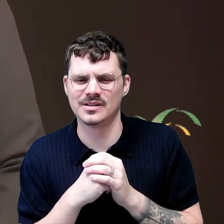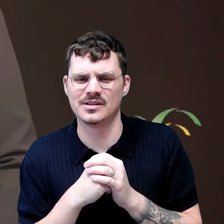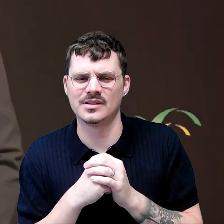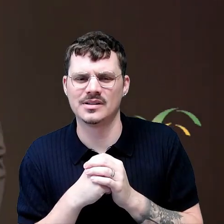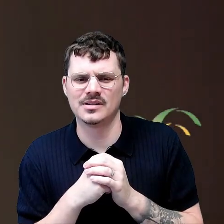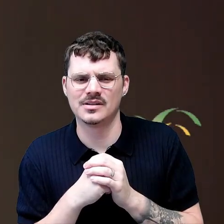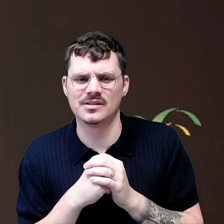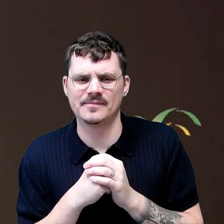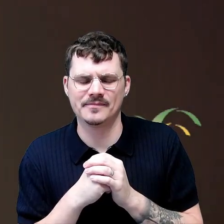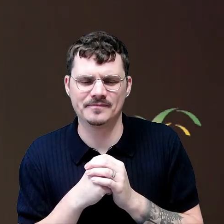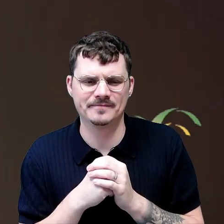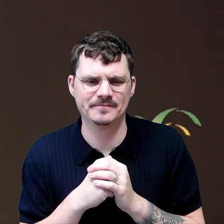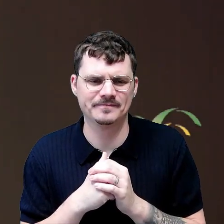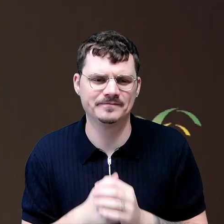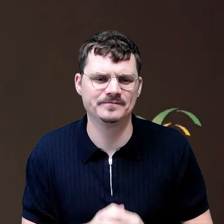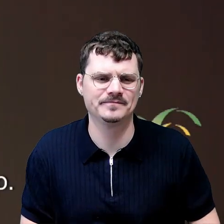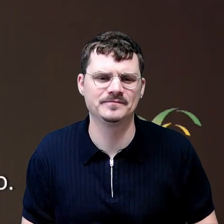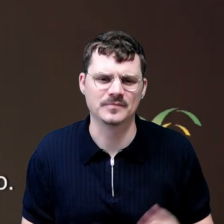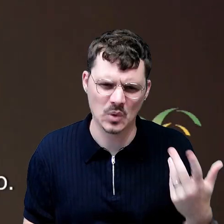Well, we